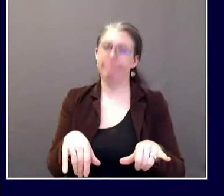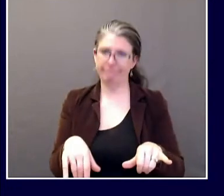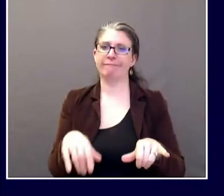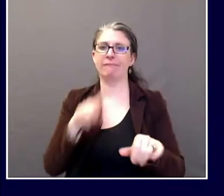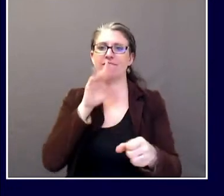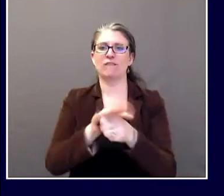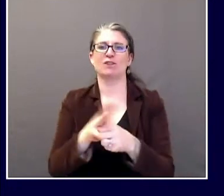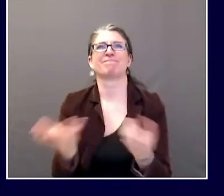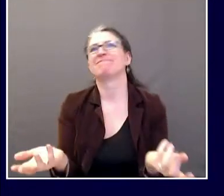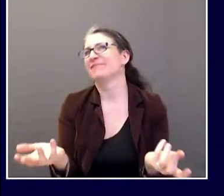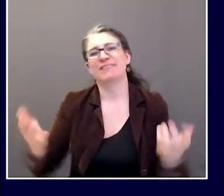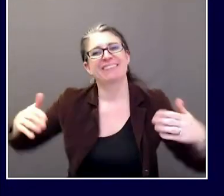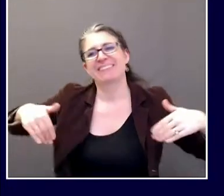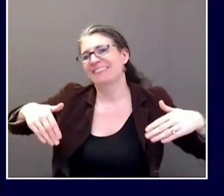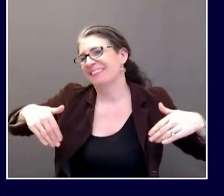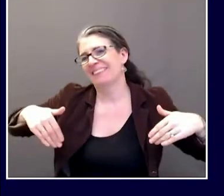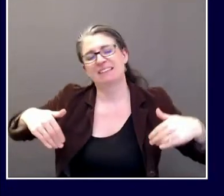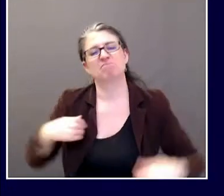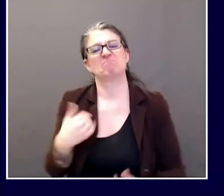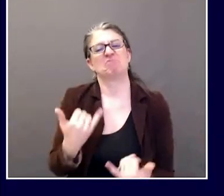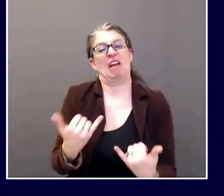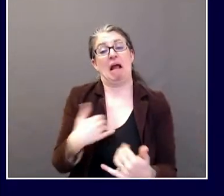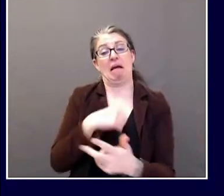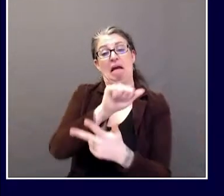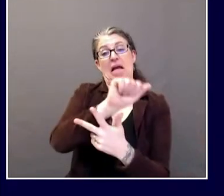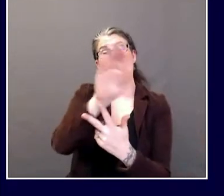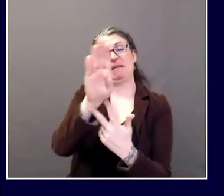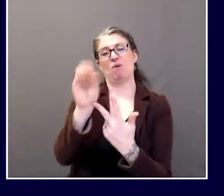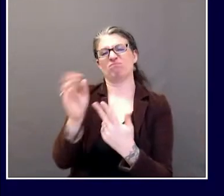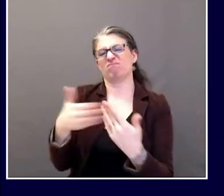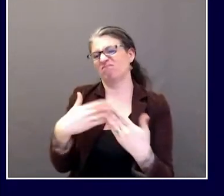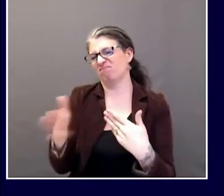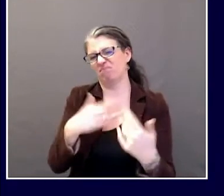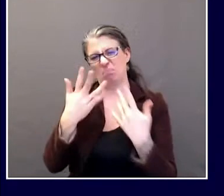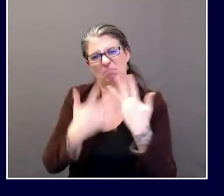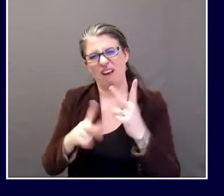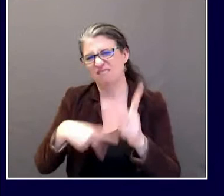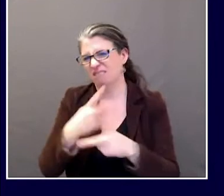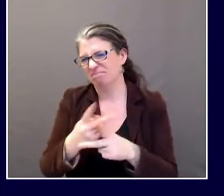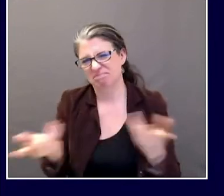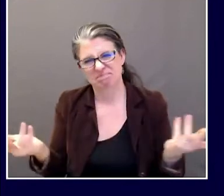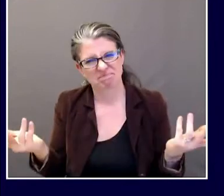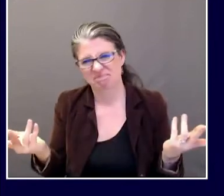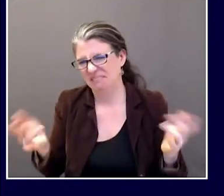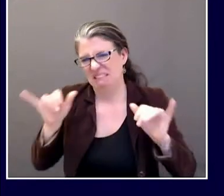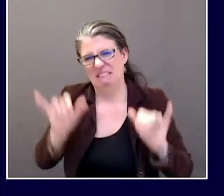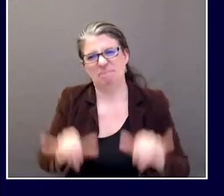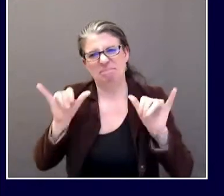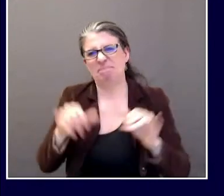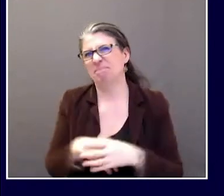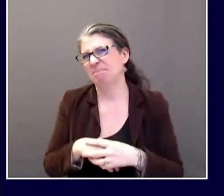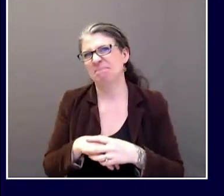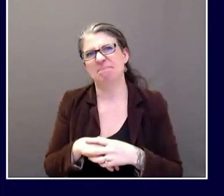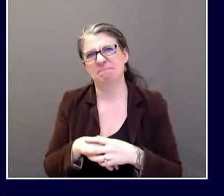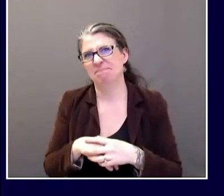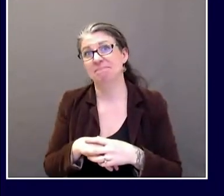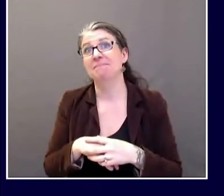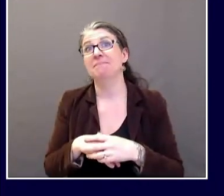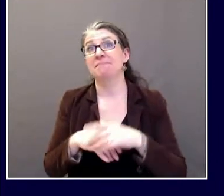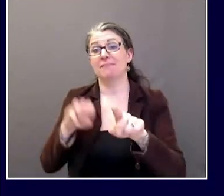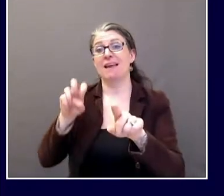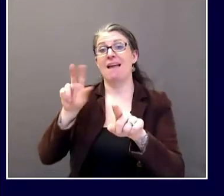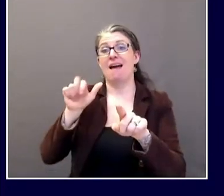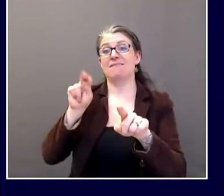you. I wanted to ask about race data from vaccinations in Maine, and just a couple of questions on that. I wanted to